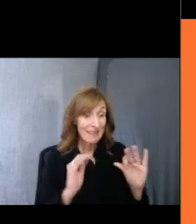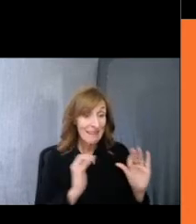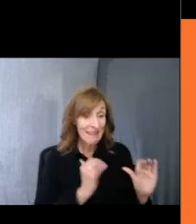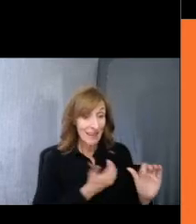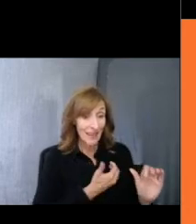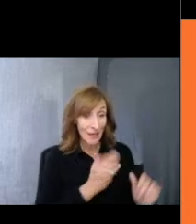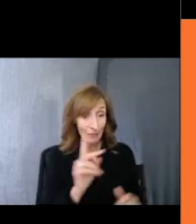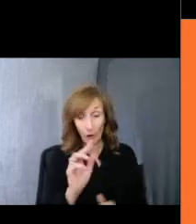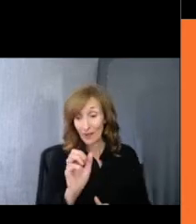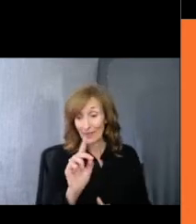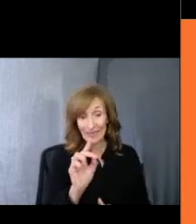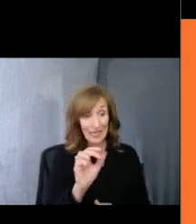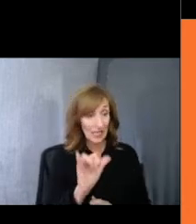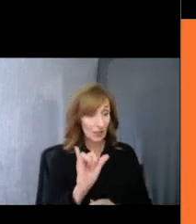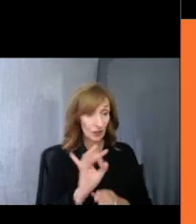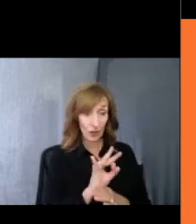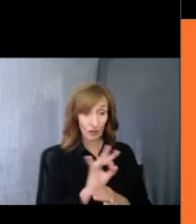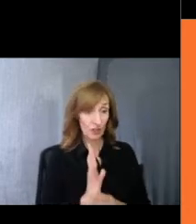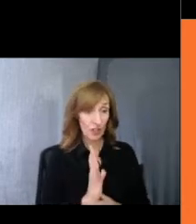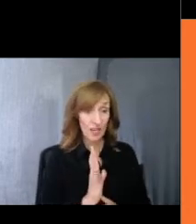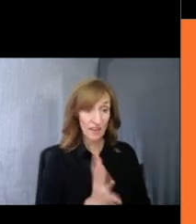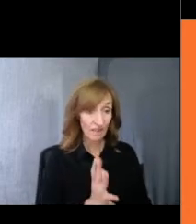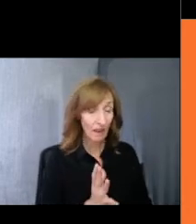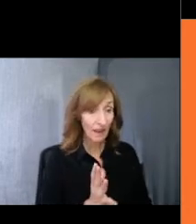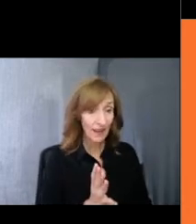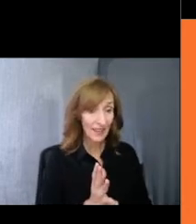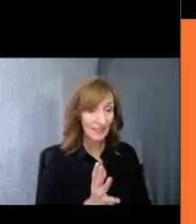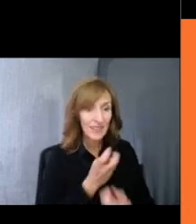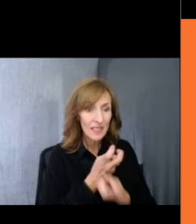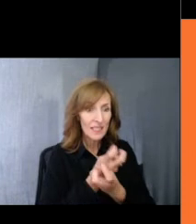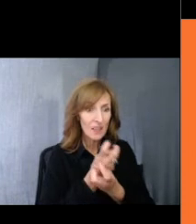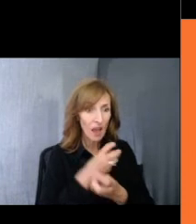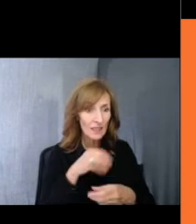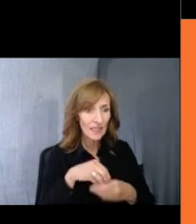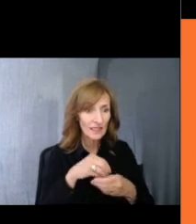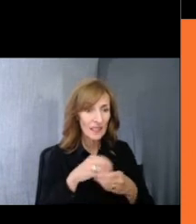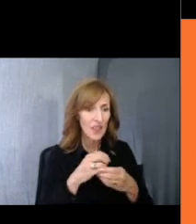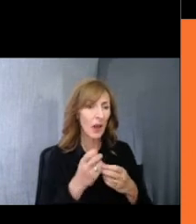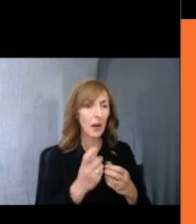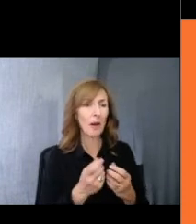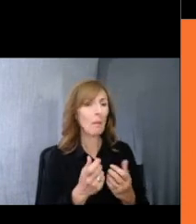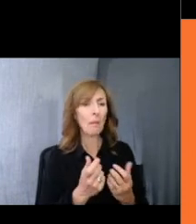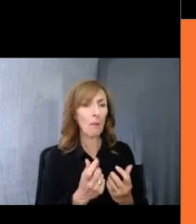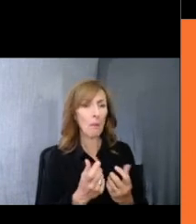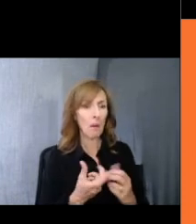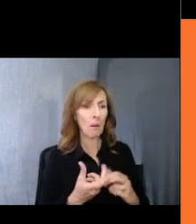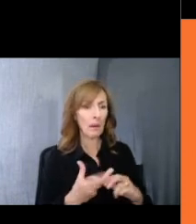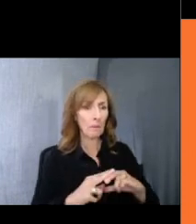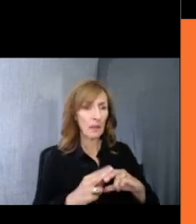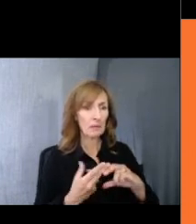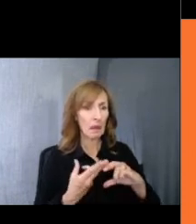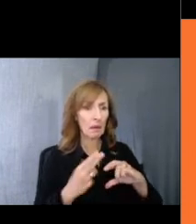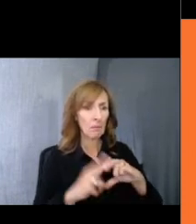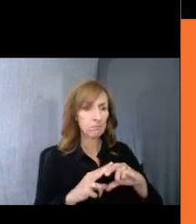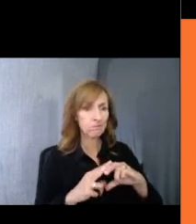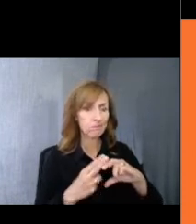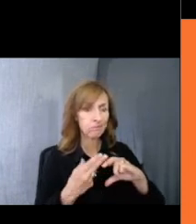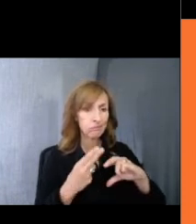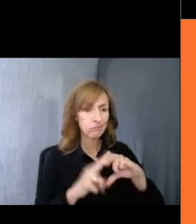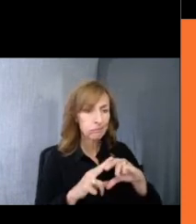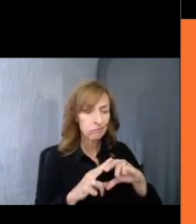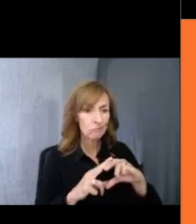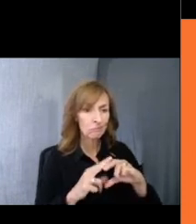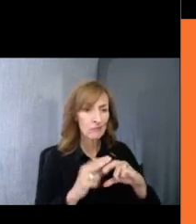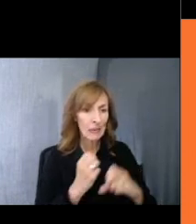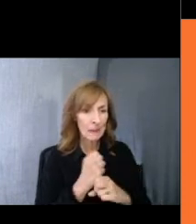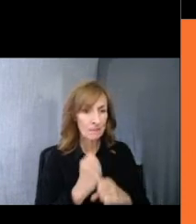excreted. When they're not functioning, they can build up and cause problems and typically make us feel kind of lousy and make our pets feel